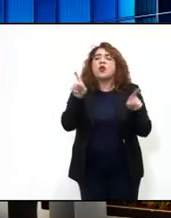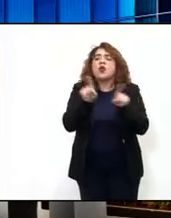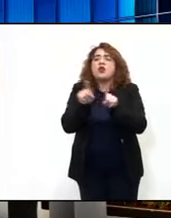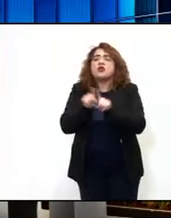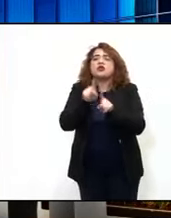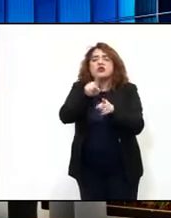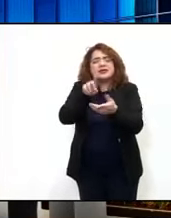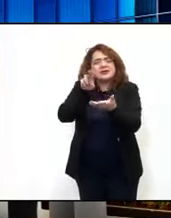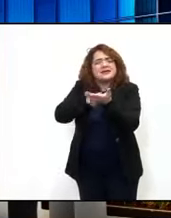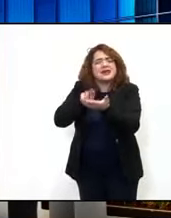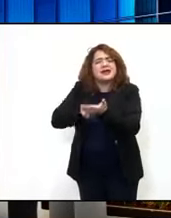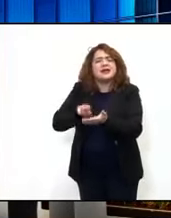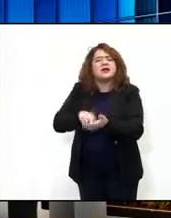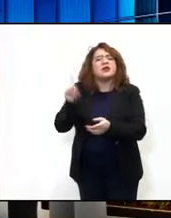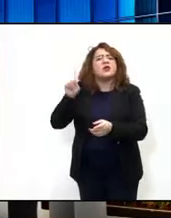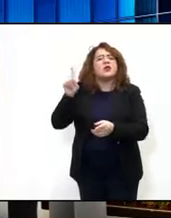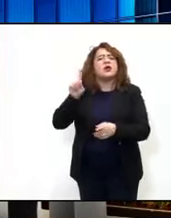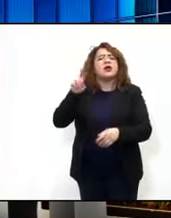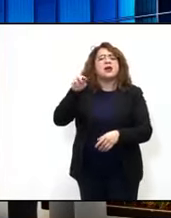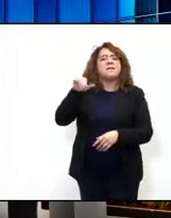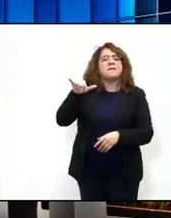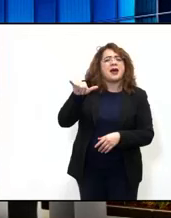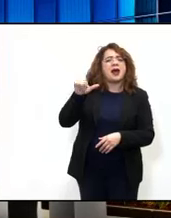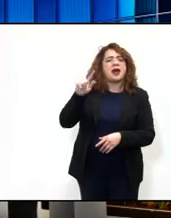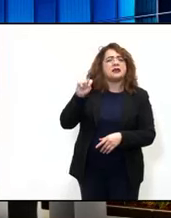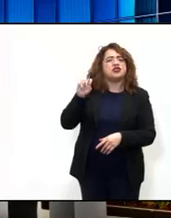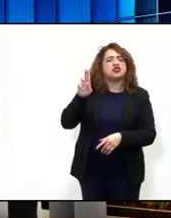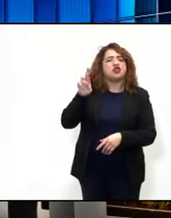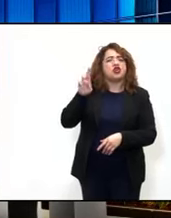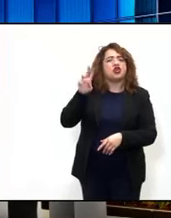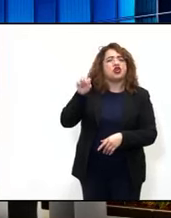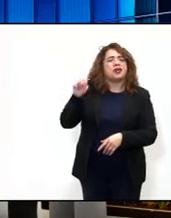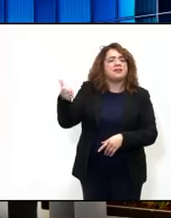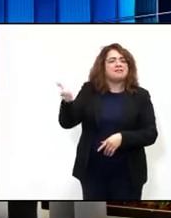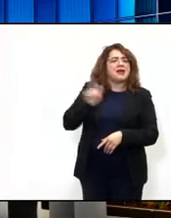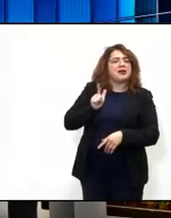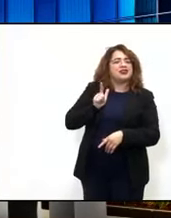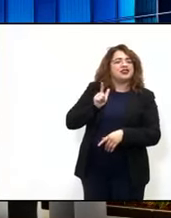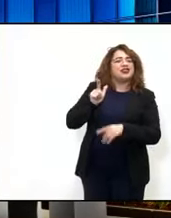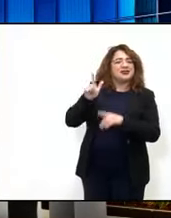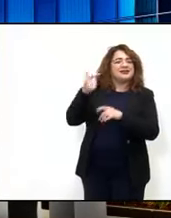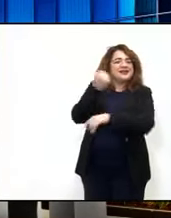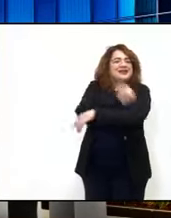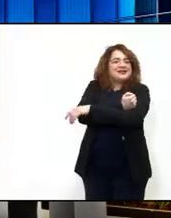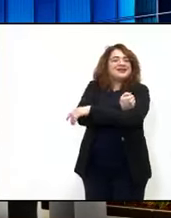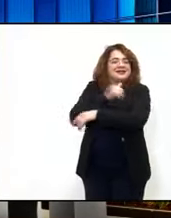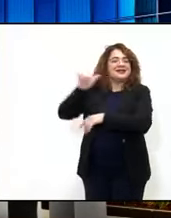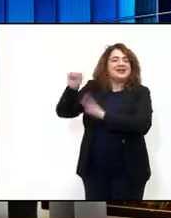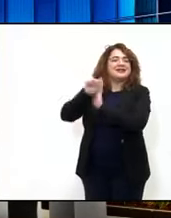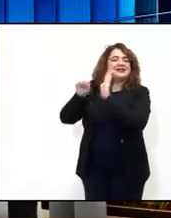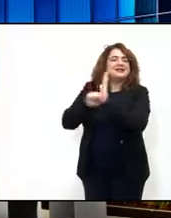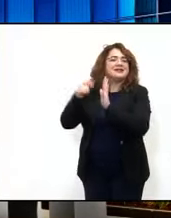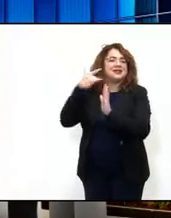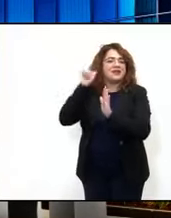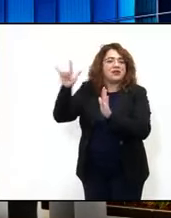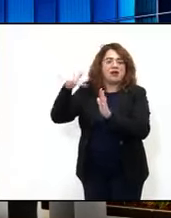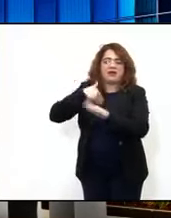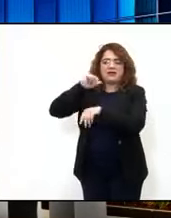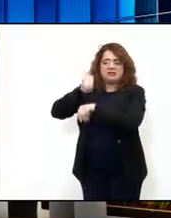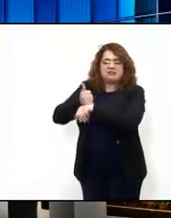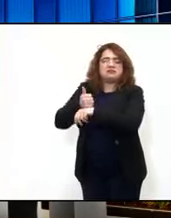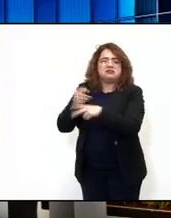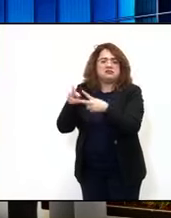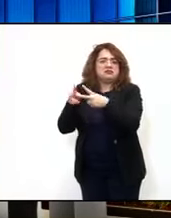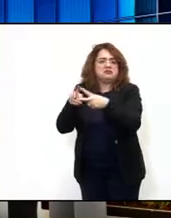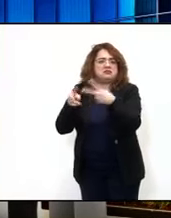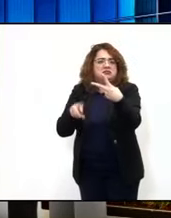up on the MyTurn through the state. So we encourage that because it opens up even more resources for